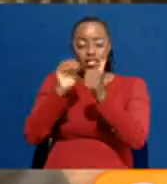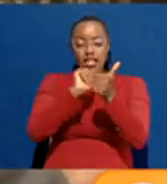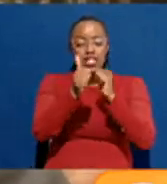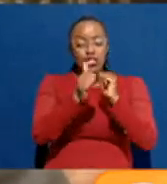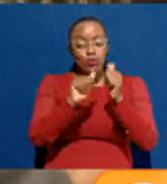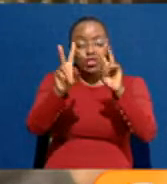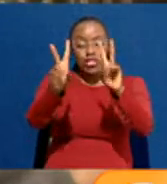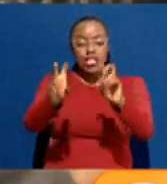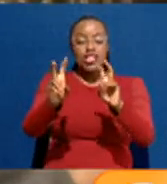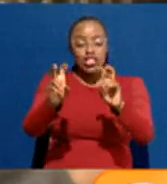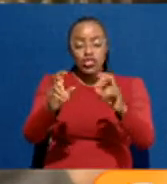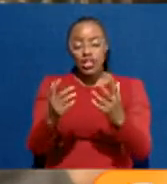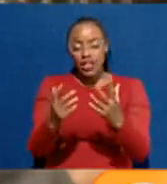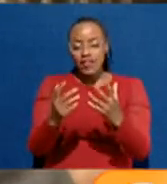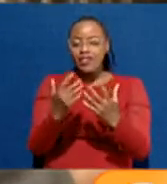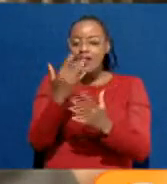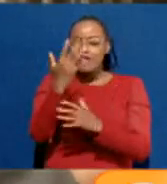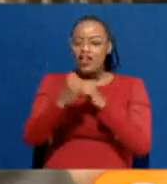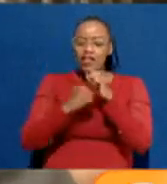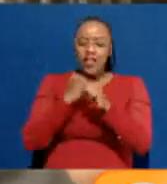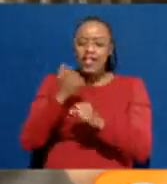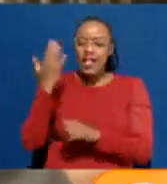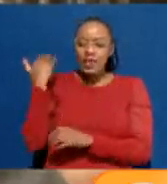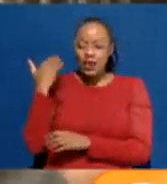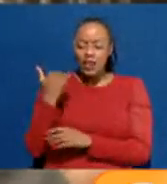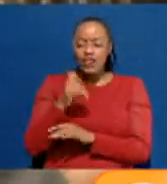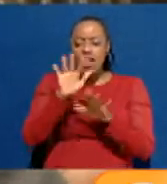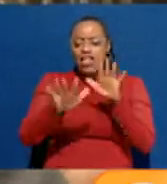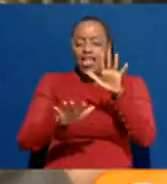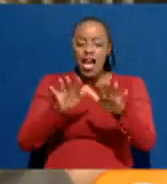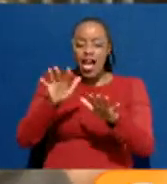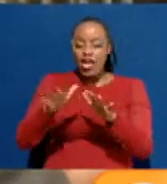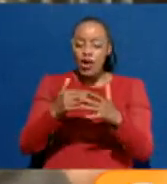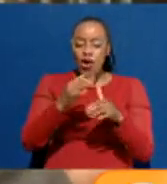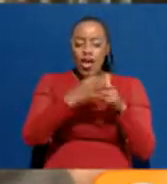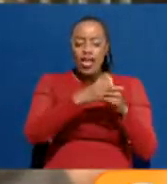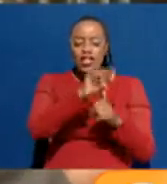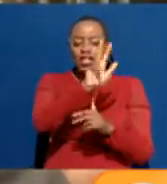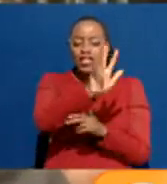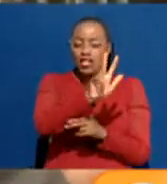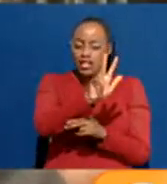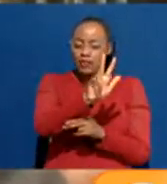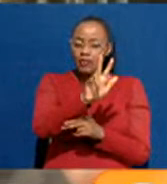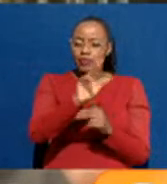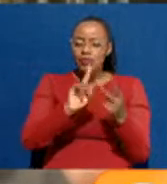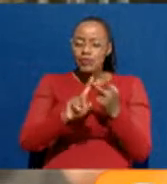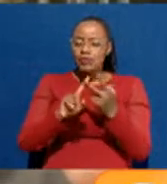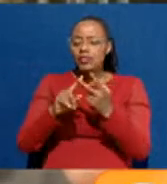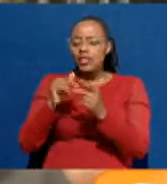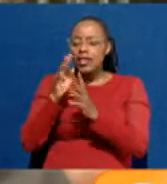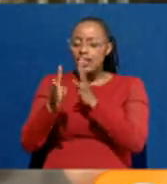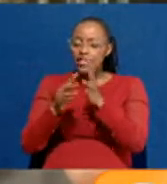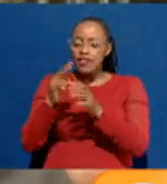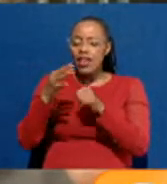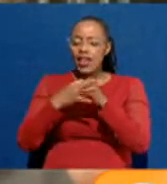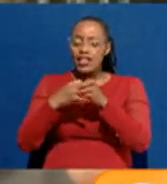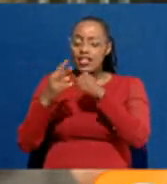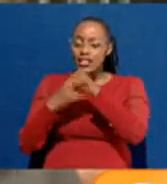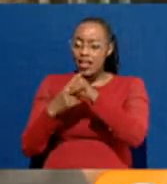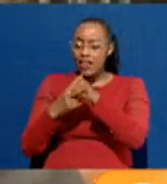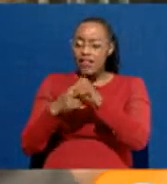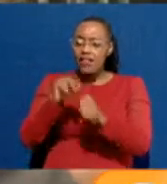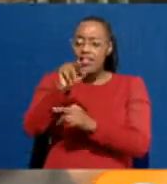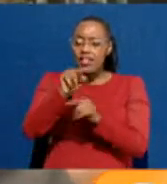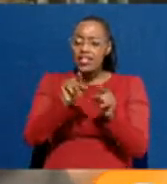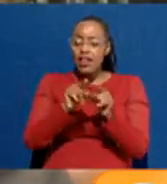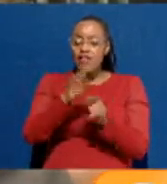sport-wise is 40 years ago. Nyayo Stadium, 83. Kasarani, 87. That